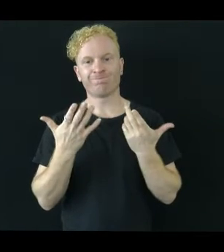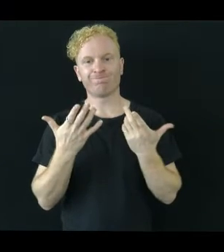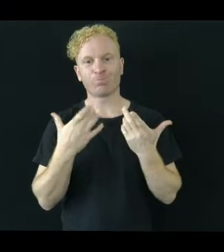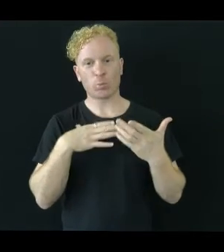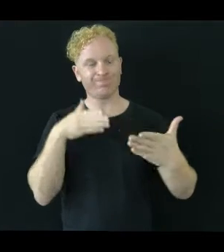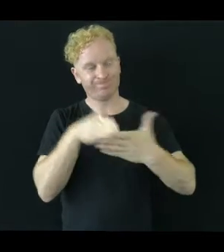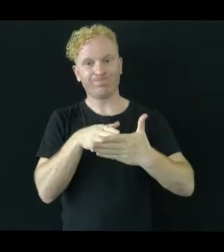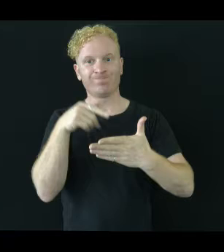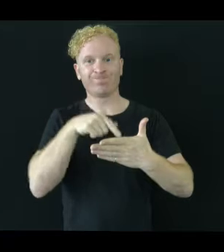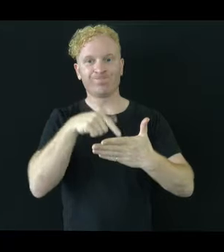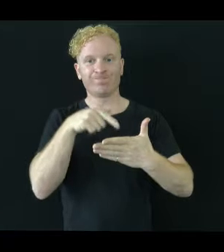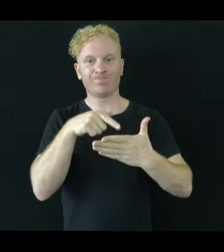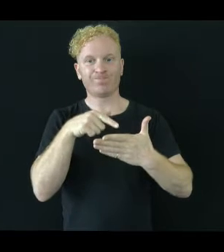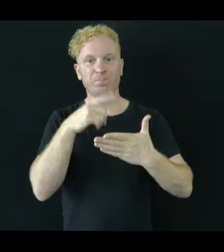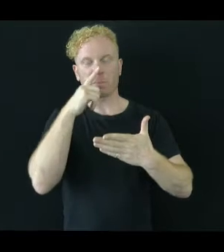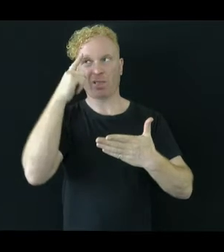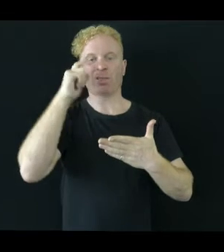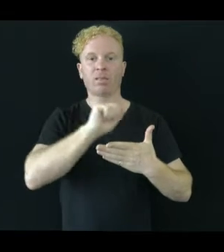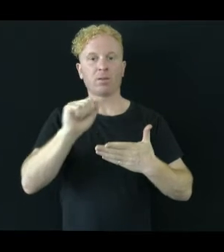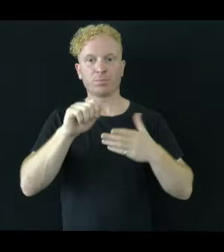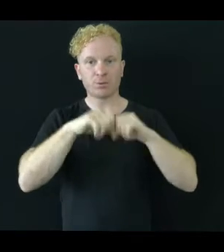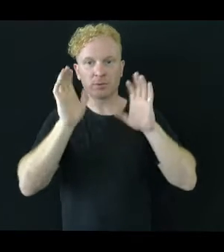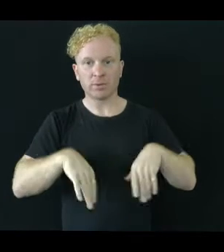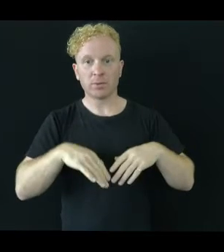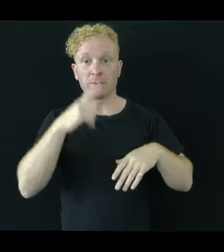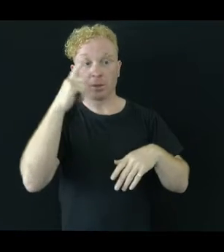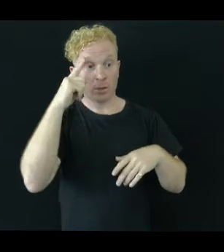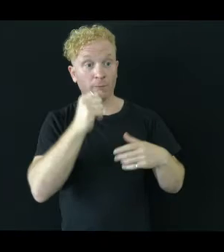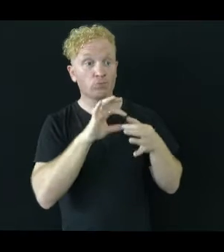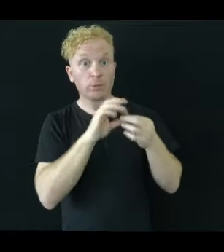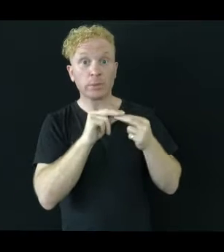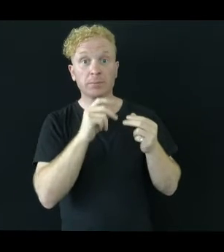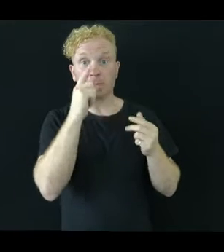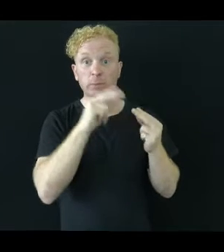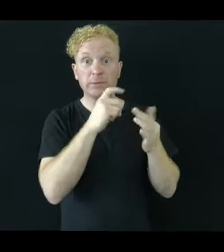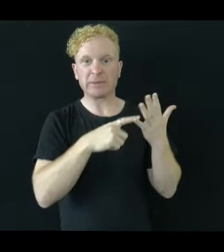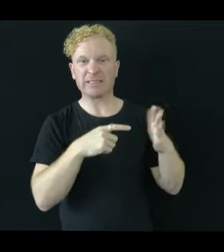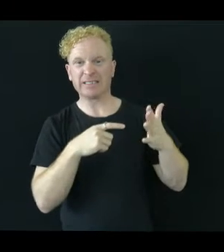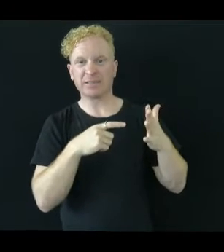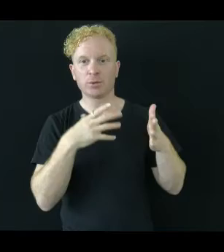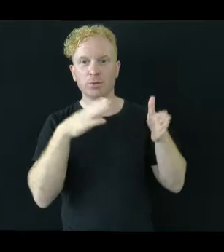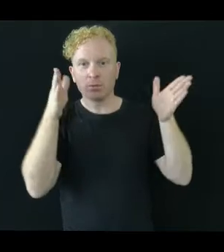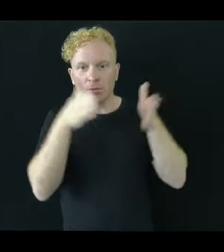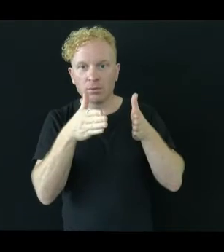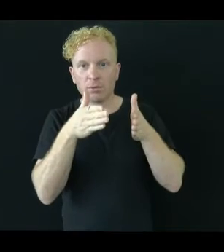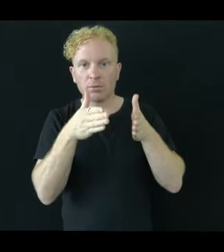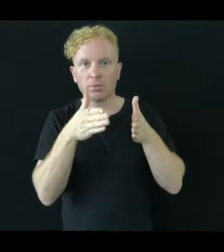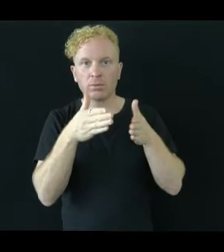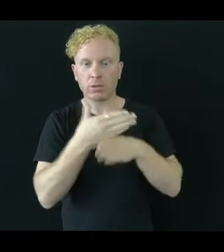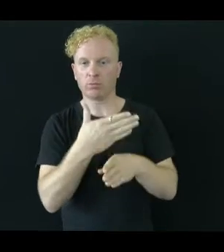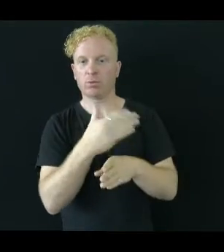I think I'd like to break down that belief that if you get into a relationship with a person with a disability, you need to become their